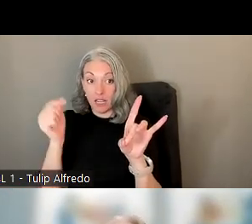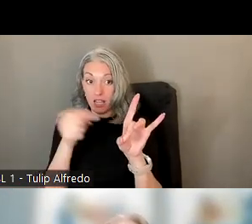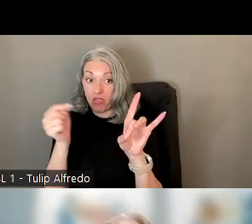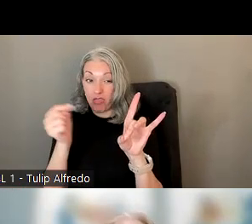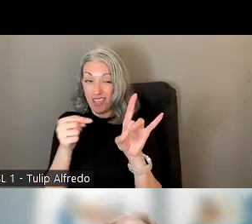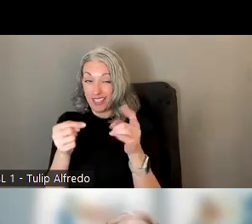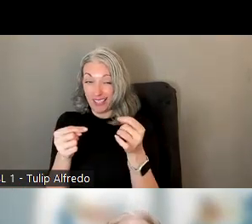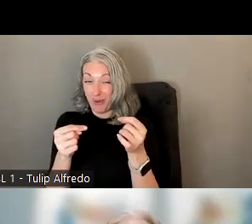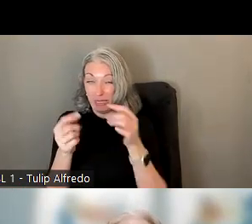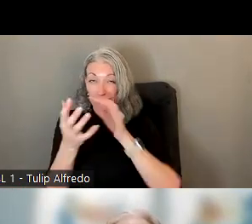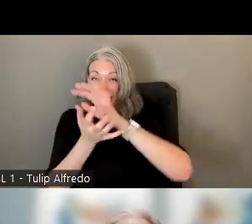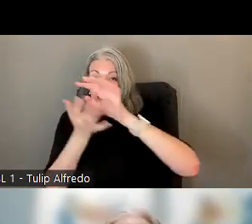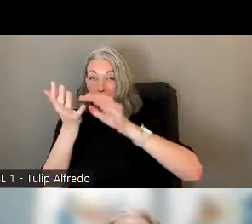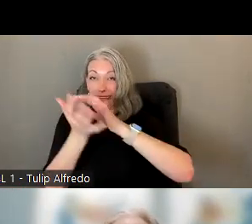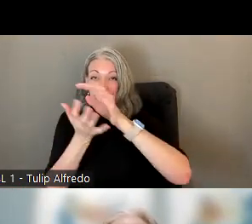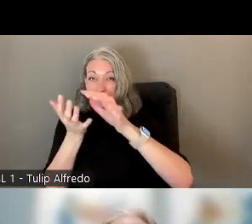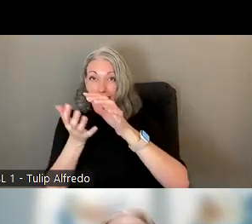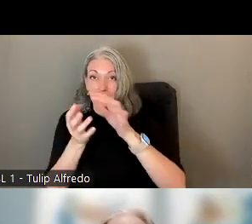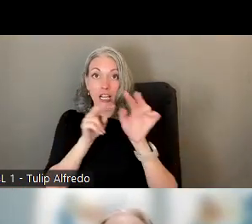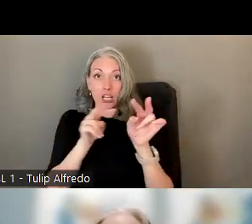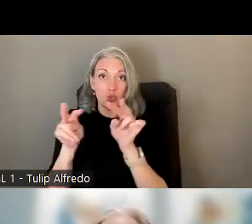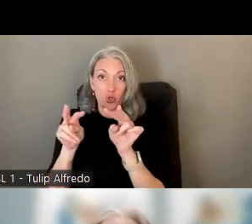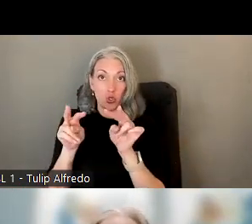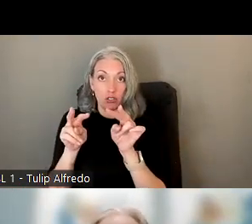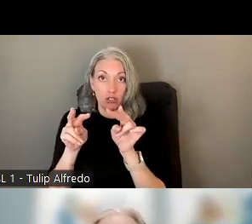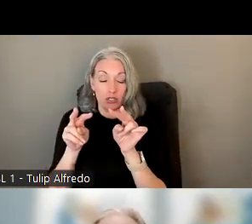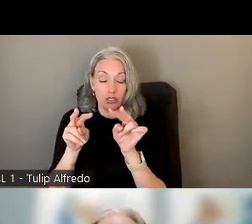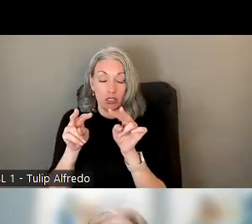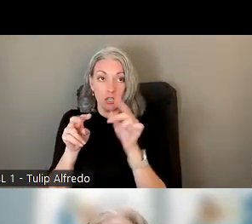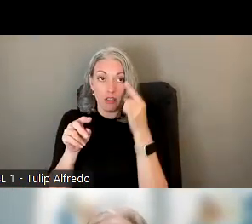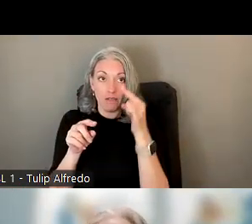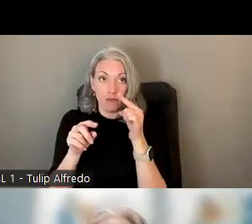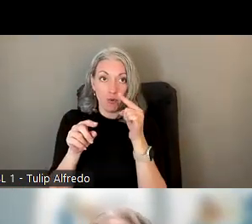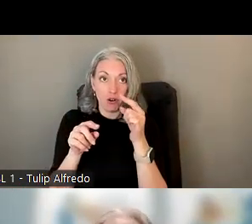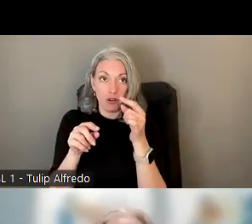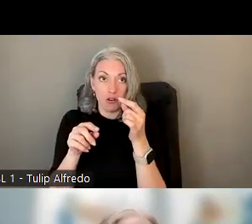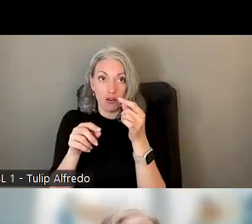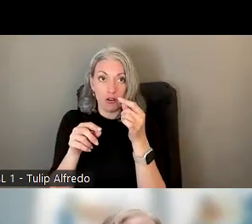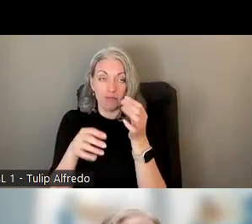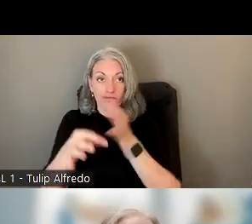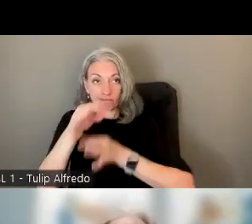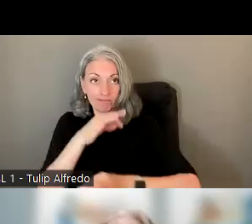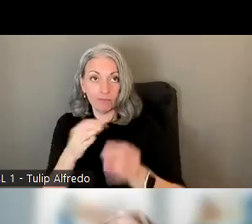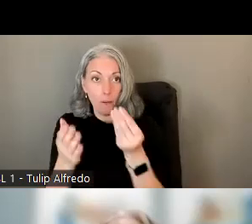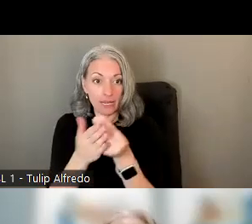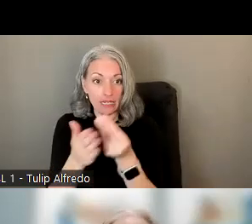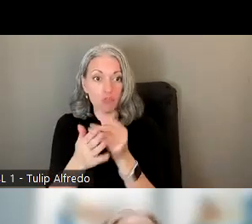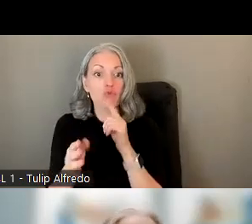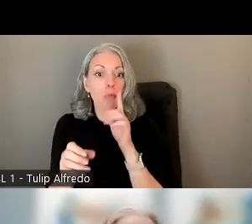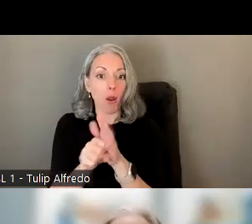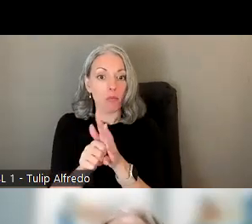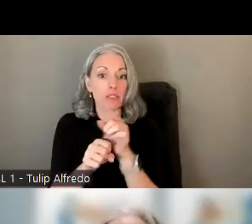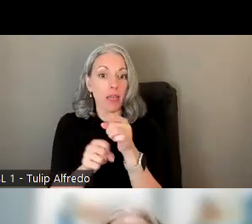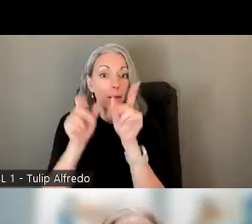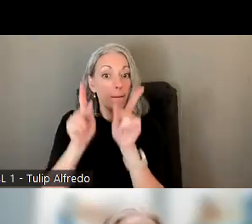in the weeds. I'll just say that it's looking to set a floor for reimbursement rate to ensure that whether the